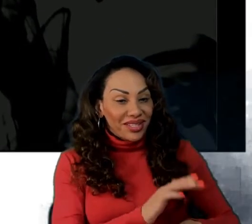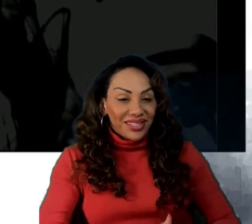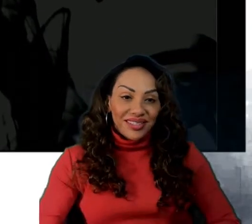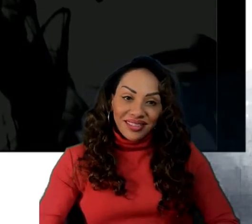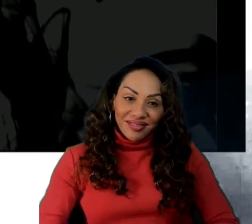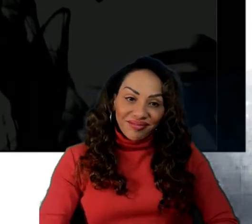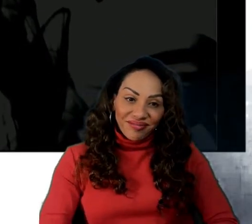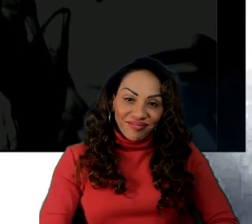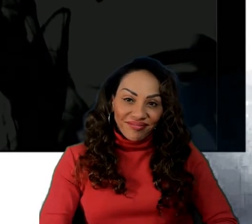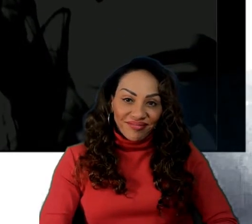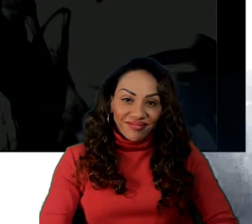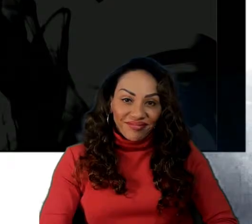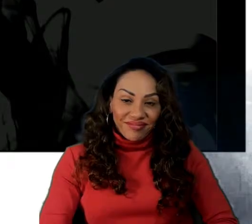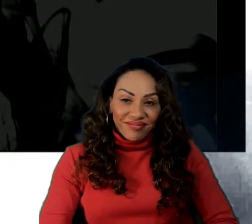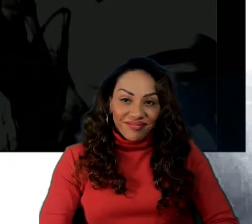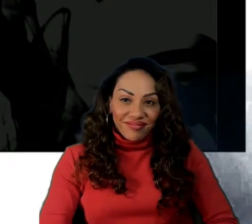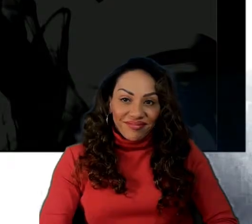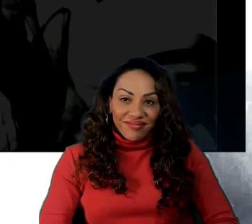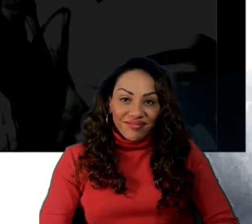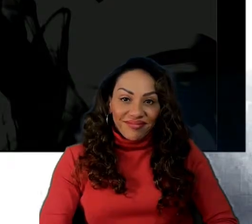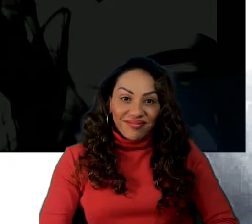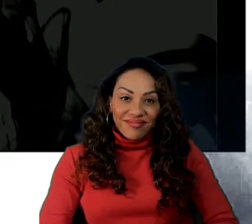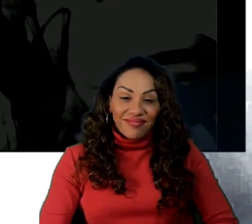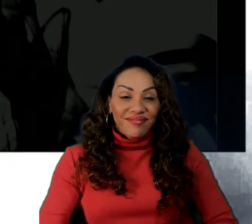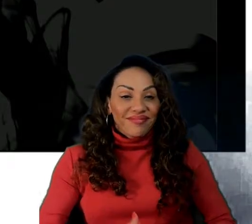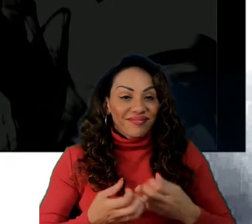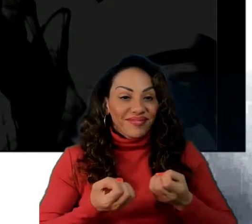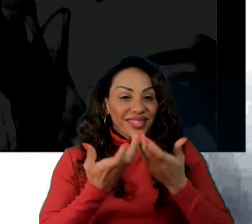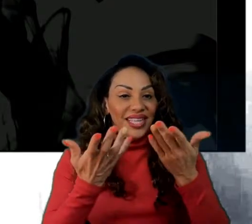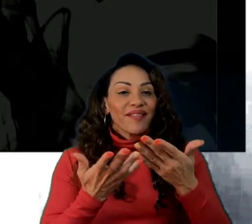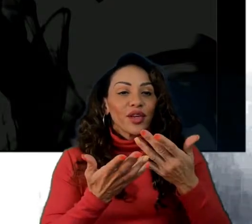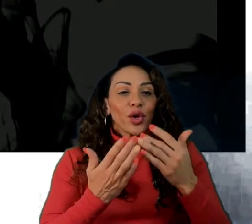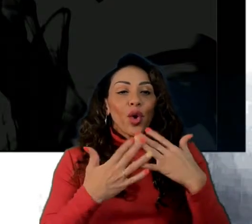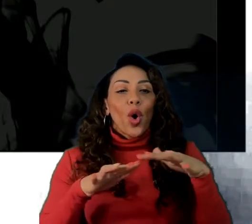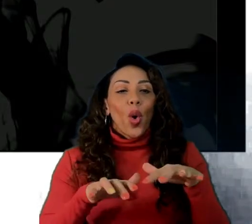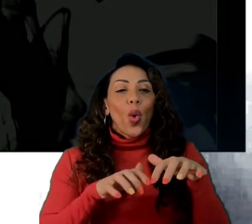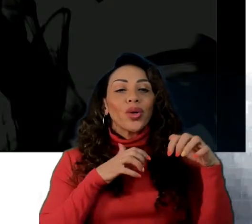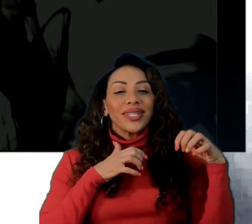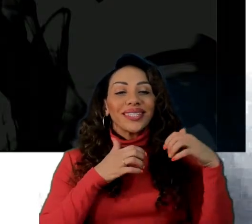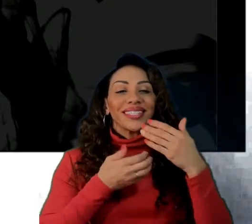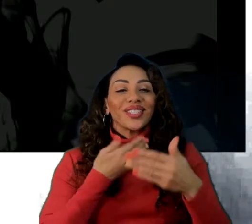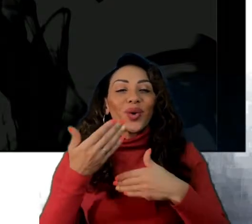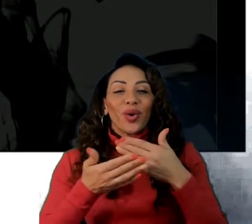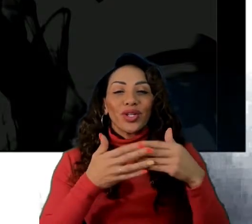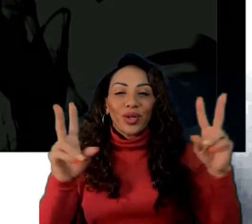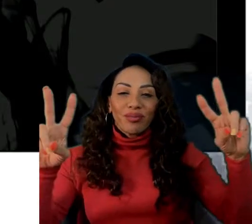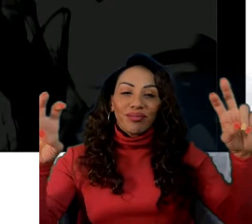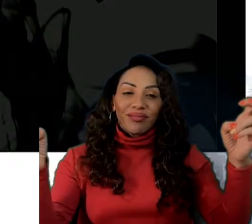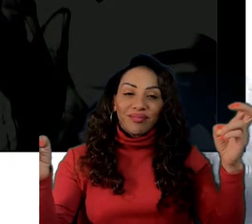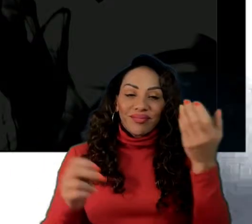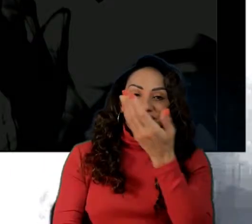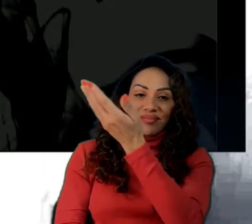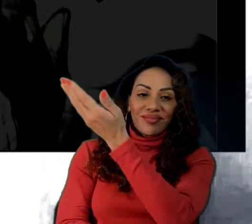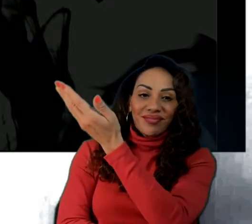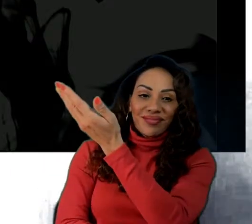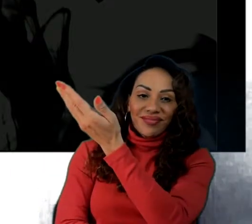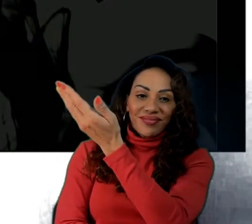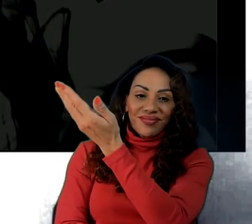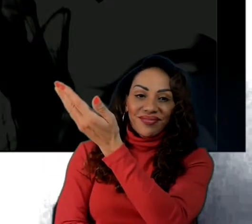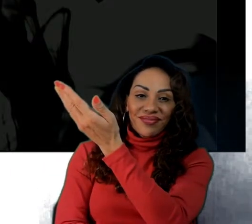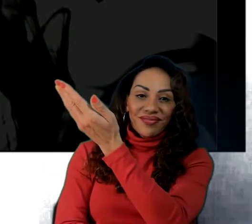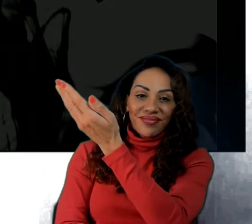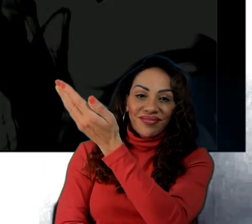I just wanted to say some audience stories, do some quotes that came out. So it feels like you're interacting with a subtle sentient